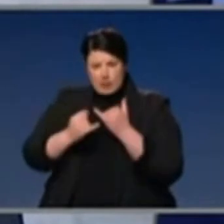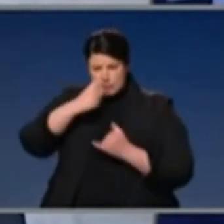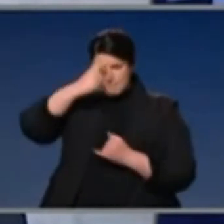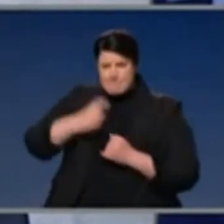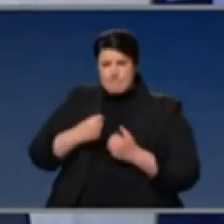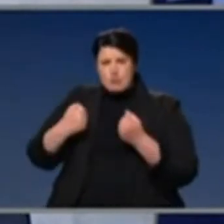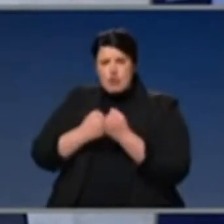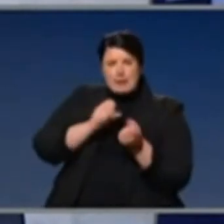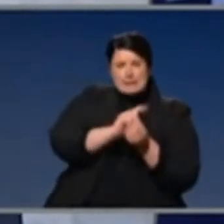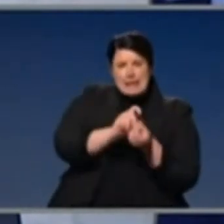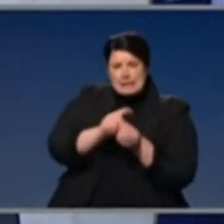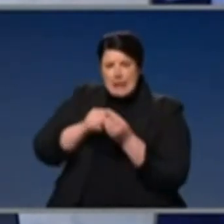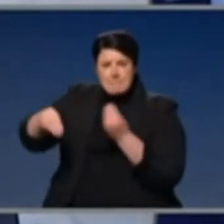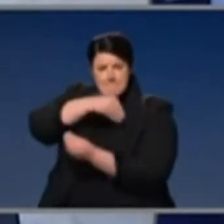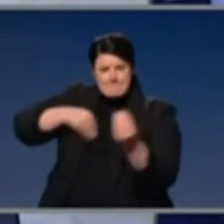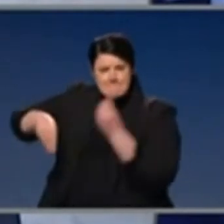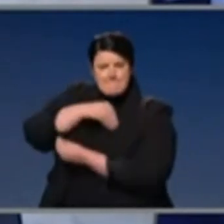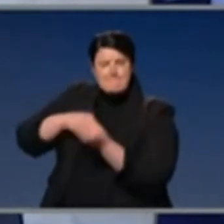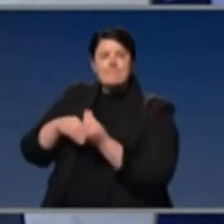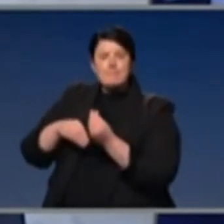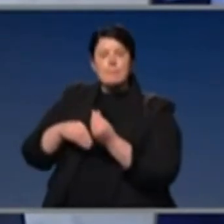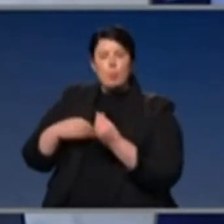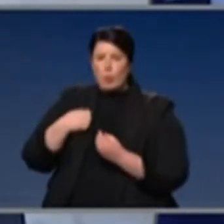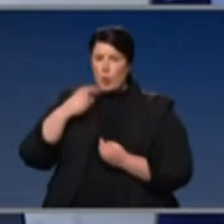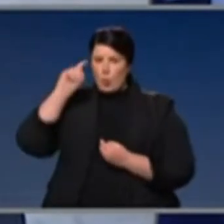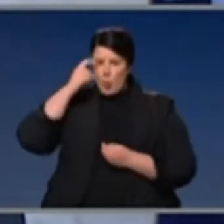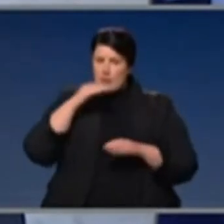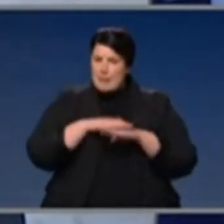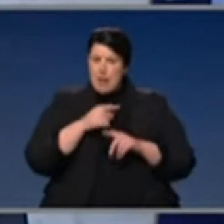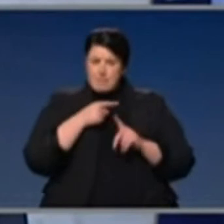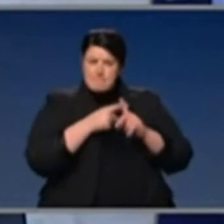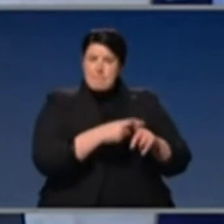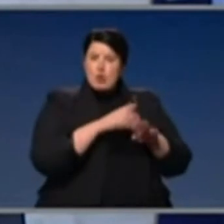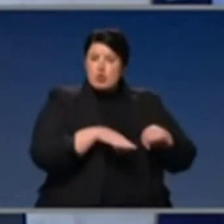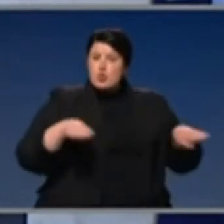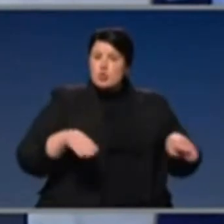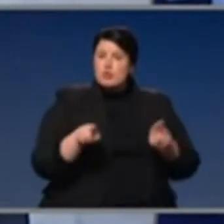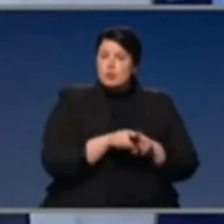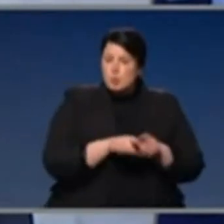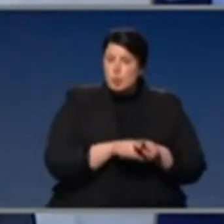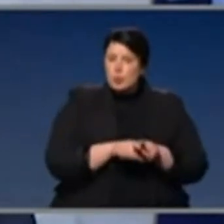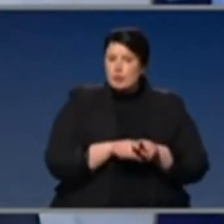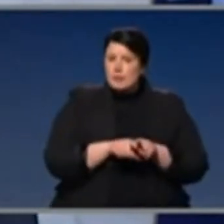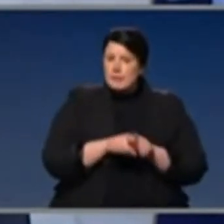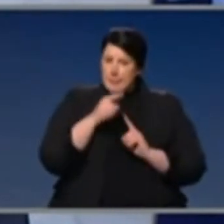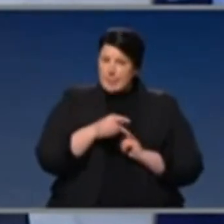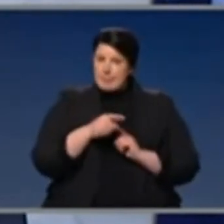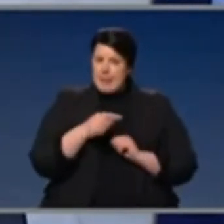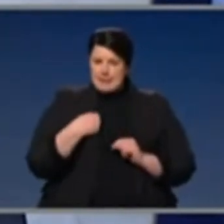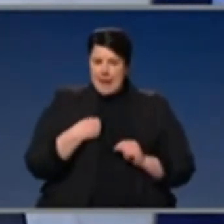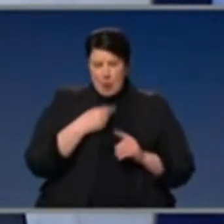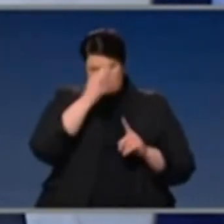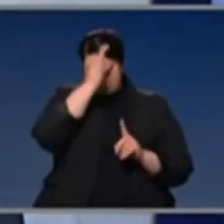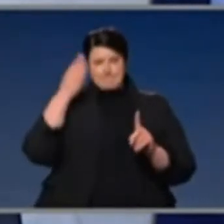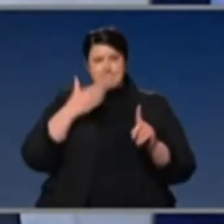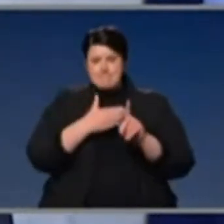significant drug operations. We're worried about those pedophile networks in particular. And that's the target, and that's the logic behind